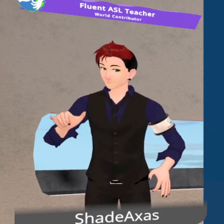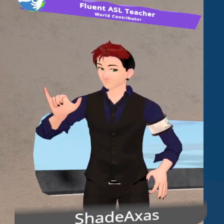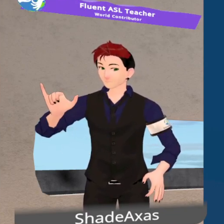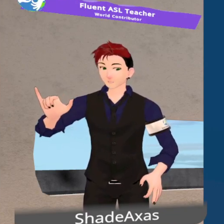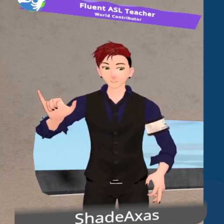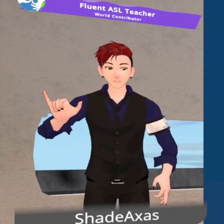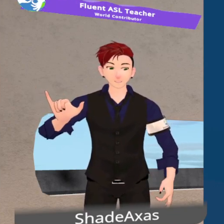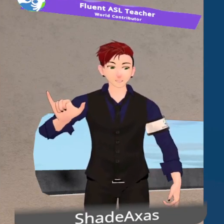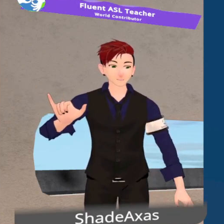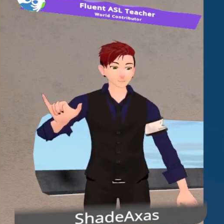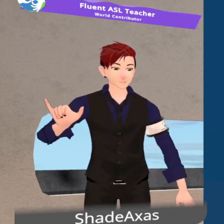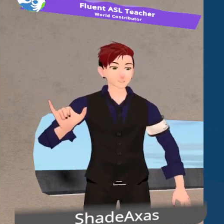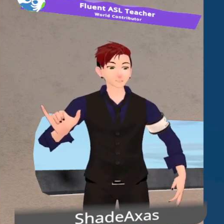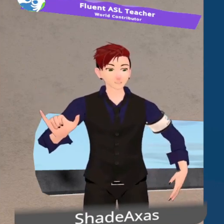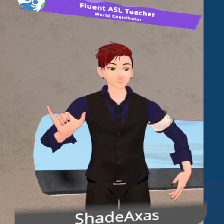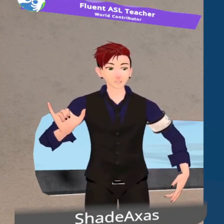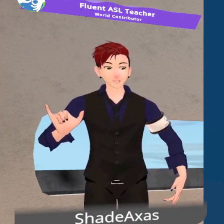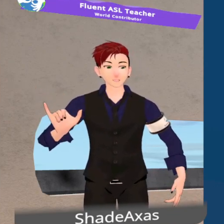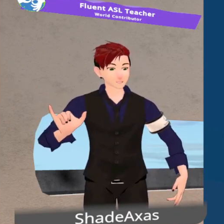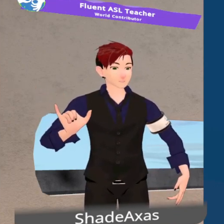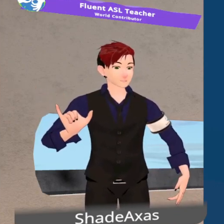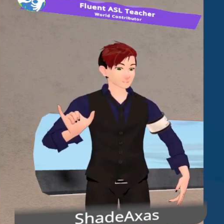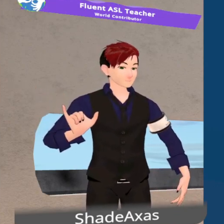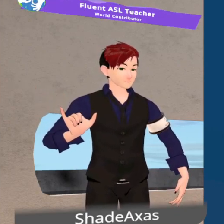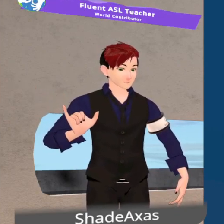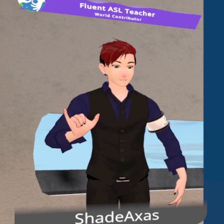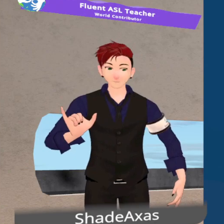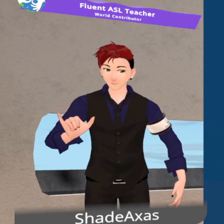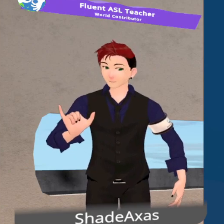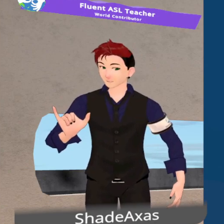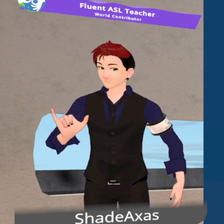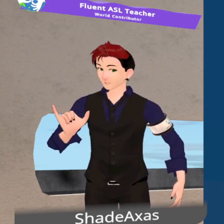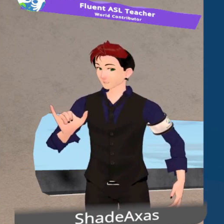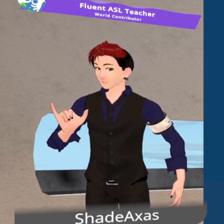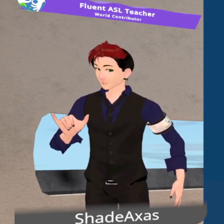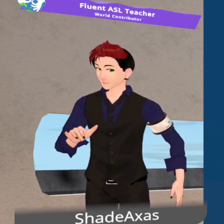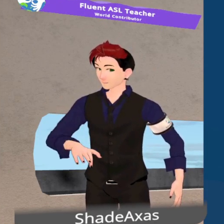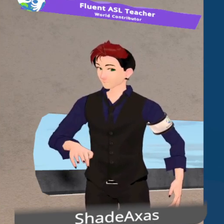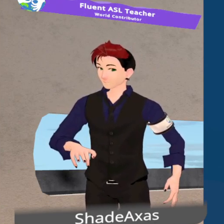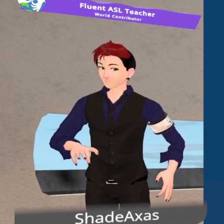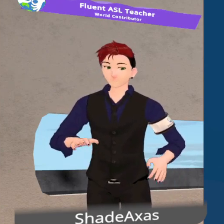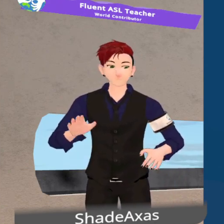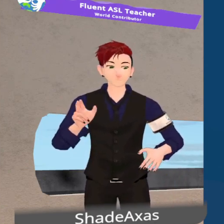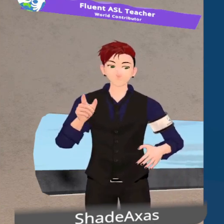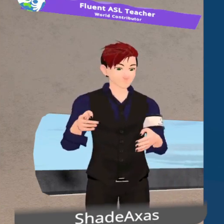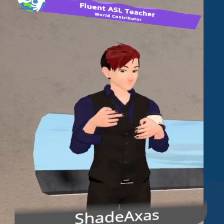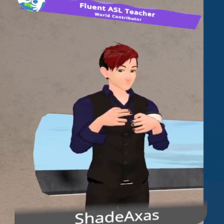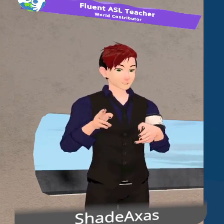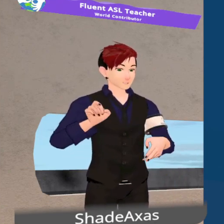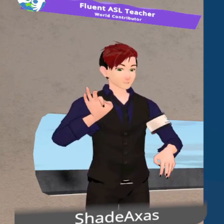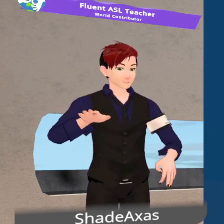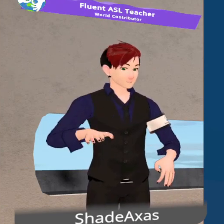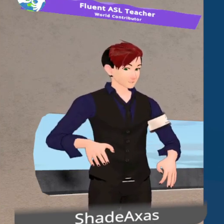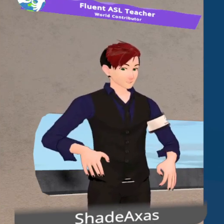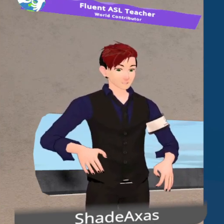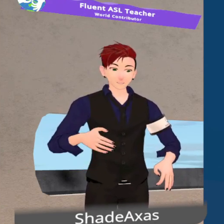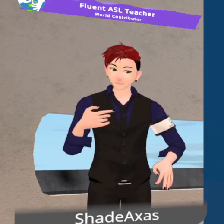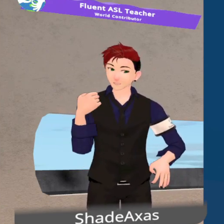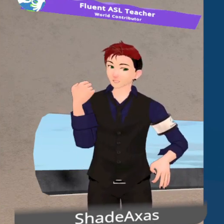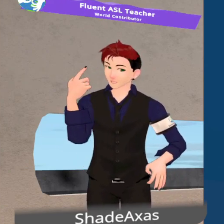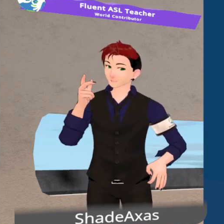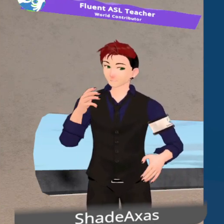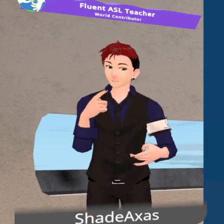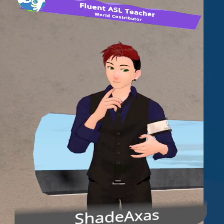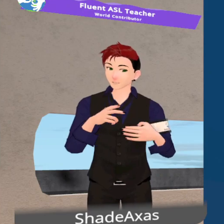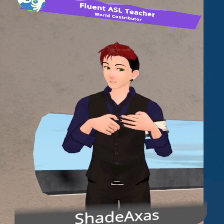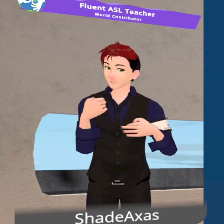person, all encompassed in one sign. Like, oh yeah, okay, I get it. Quick little feedback that you can give, saying,